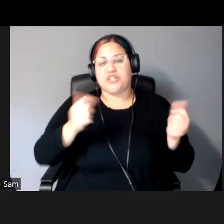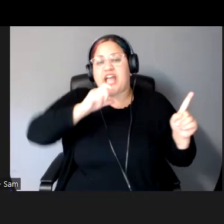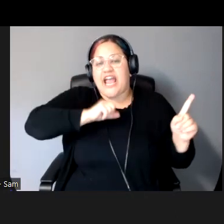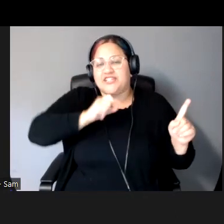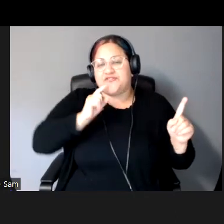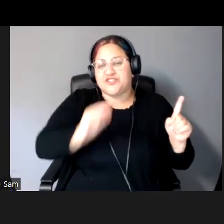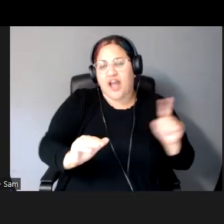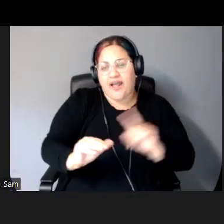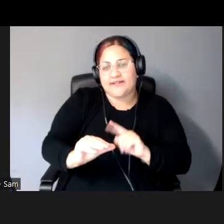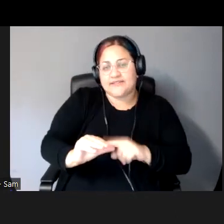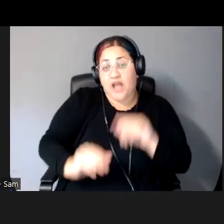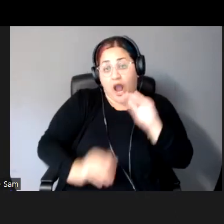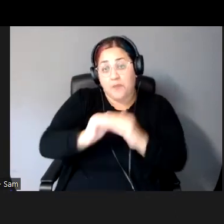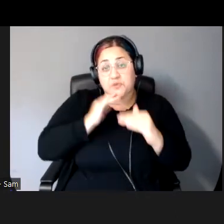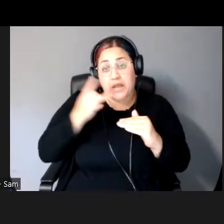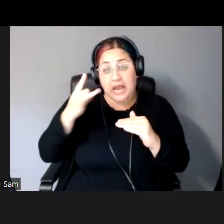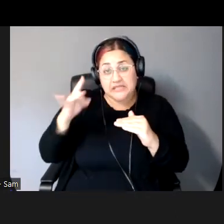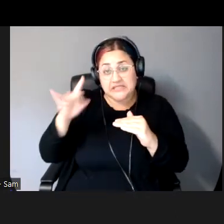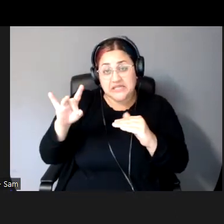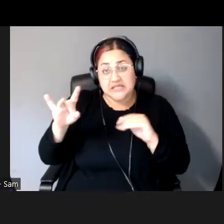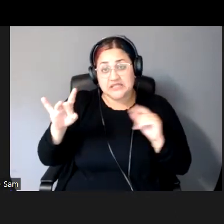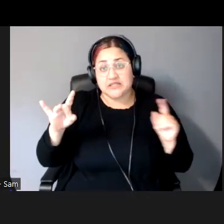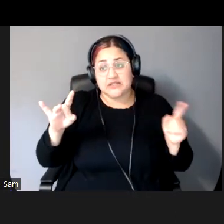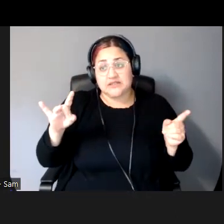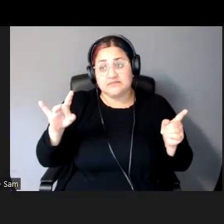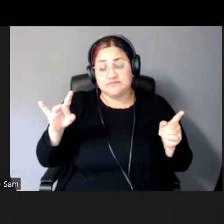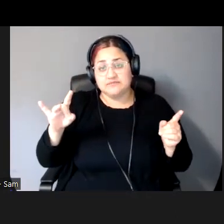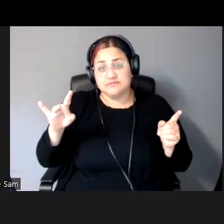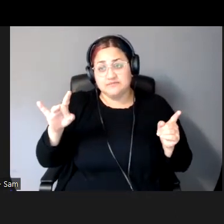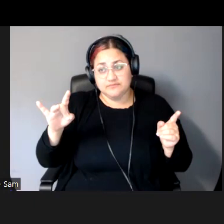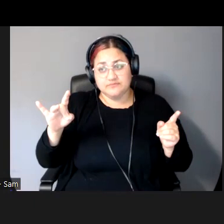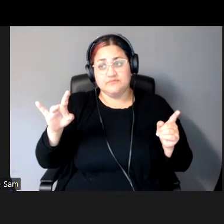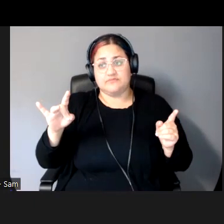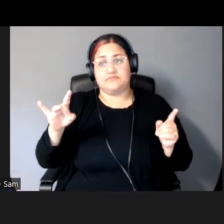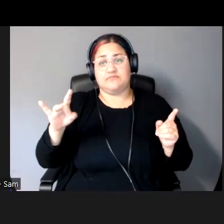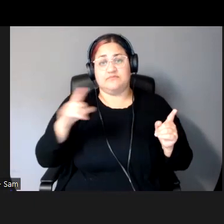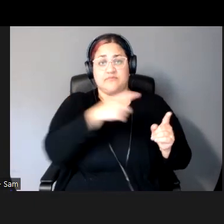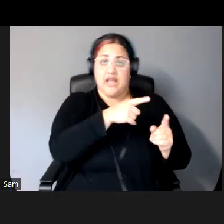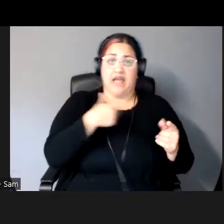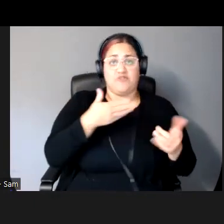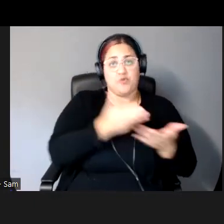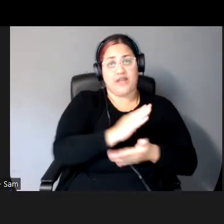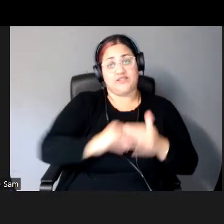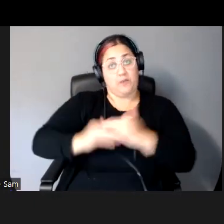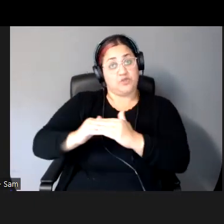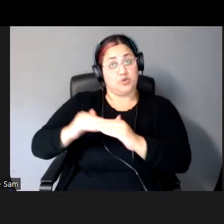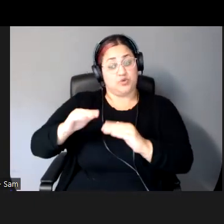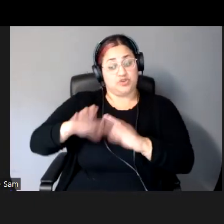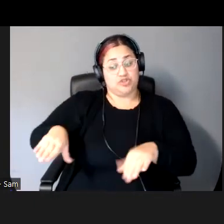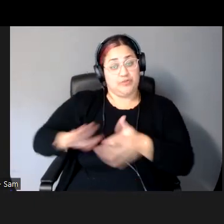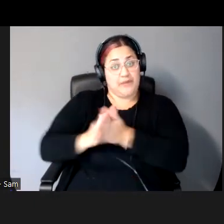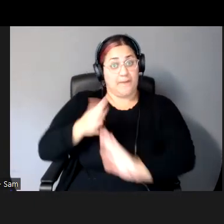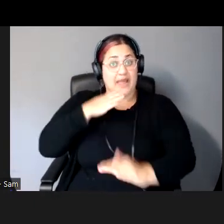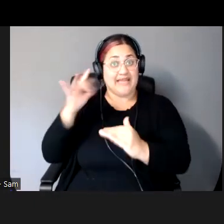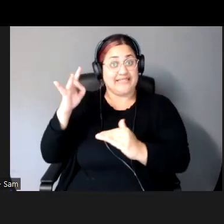practically speaking, as a child gets older, they get to make their own decisions, no different in where they're going to live. Some kids, that could be